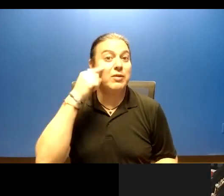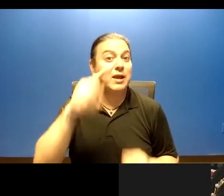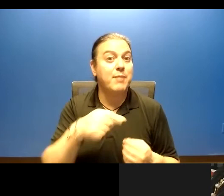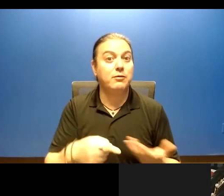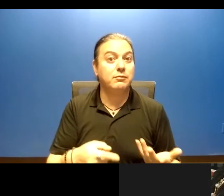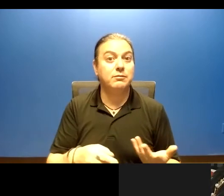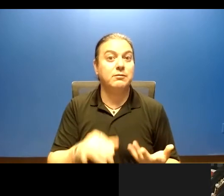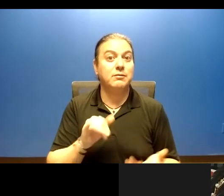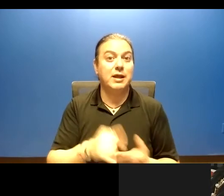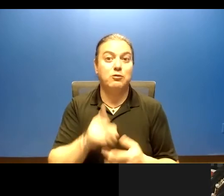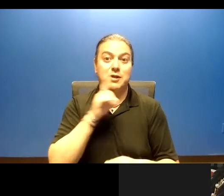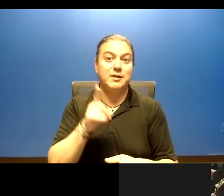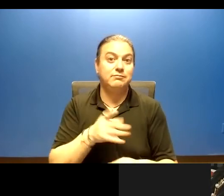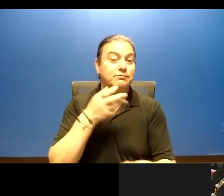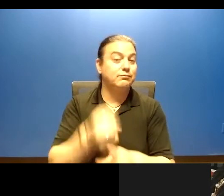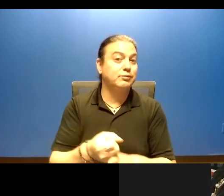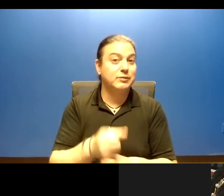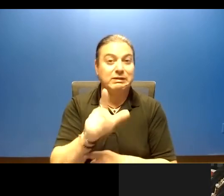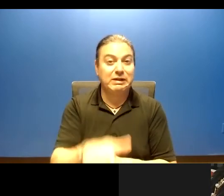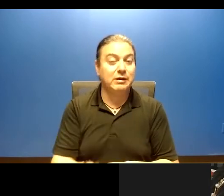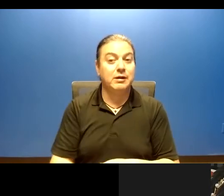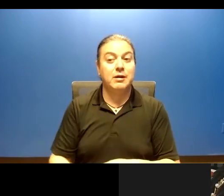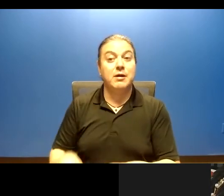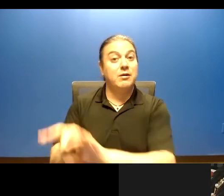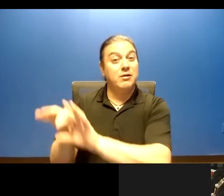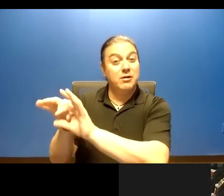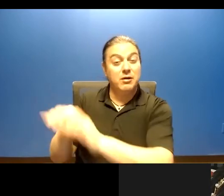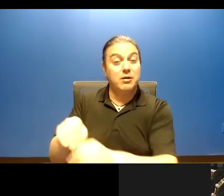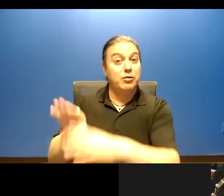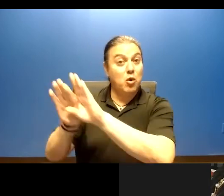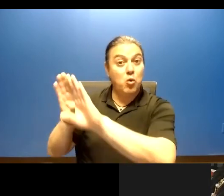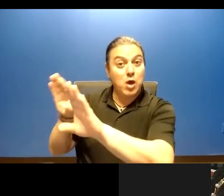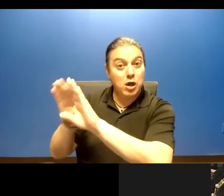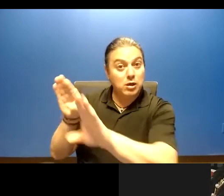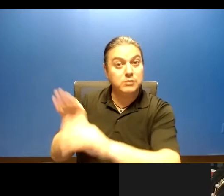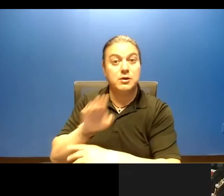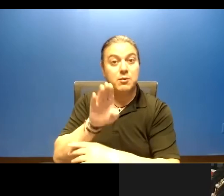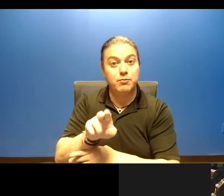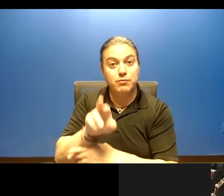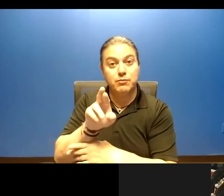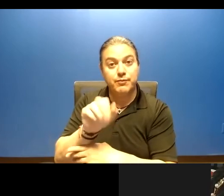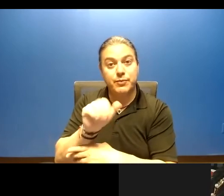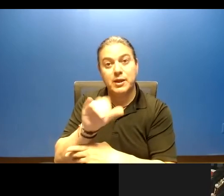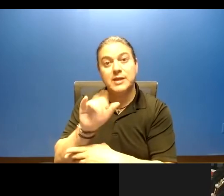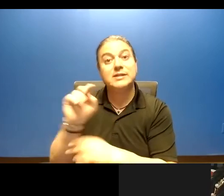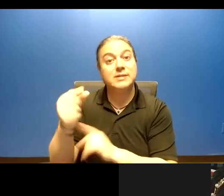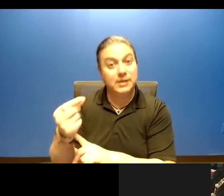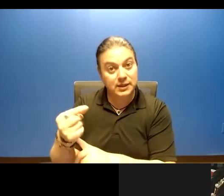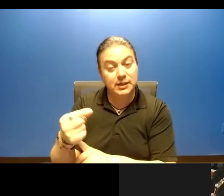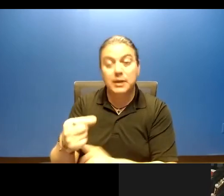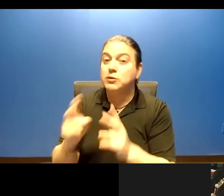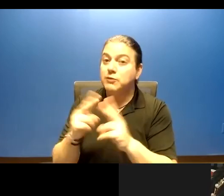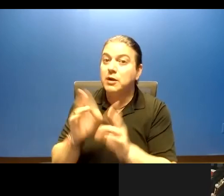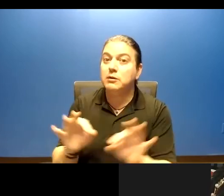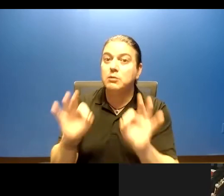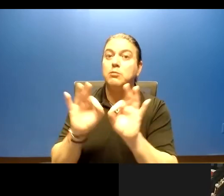bite you. The bracing, as I said, the bracing in the walls was incredibly important. And it